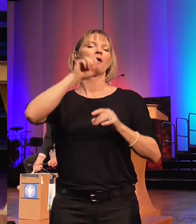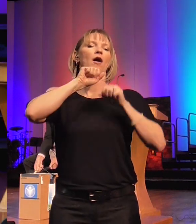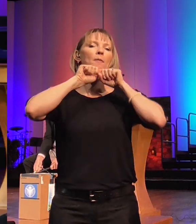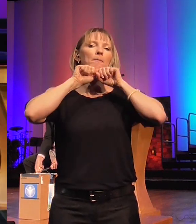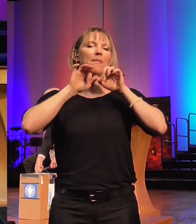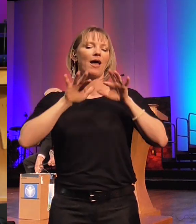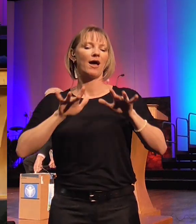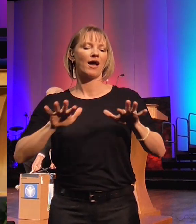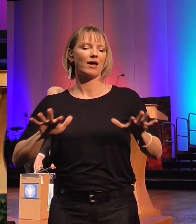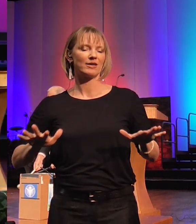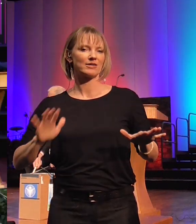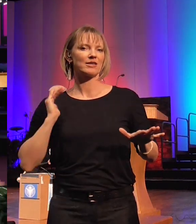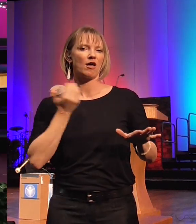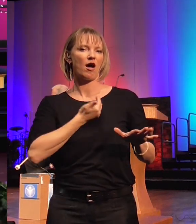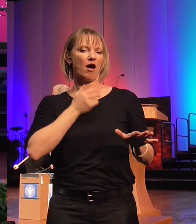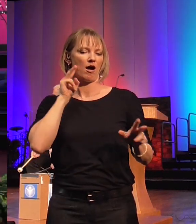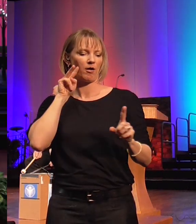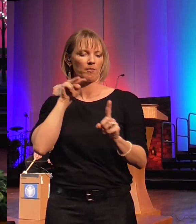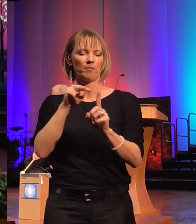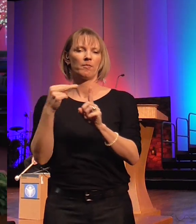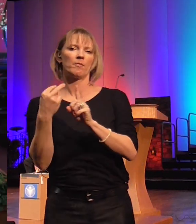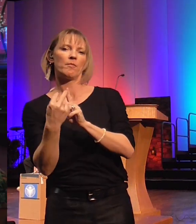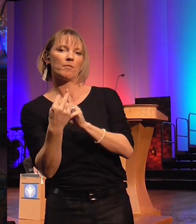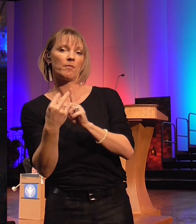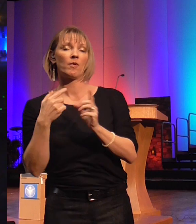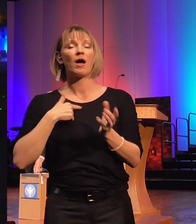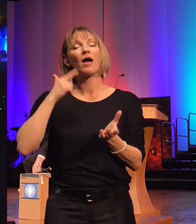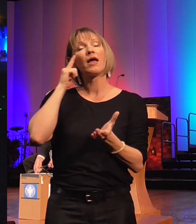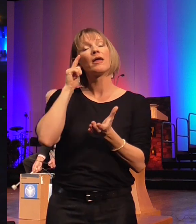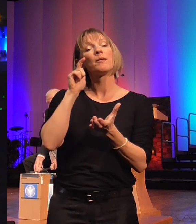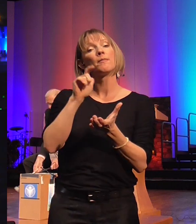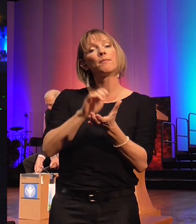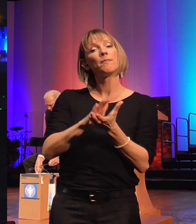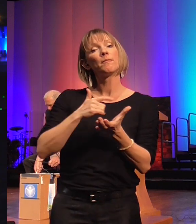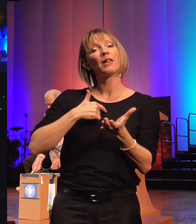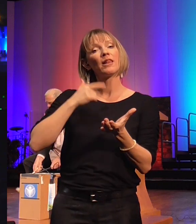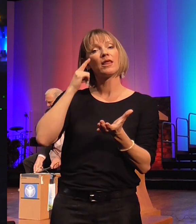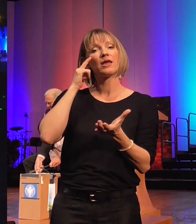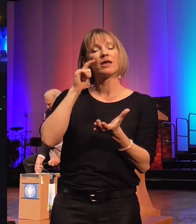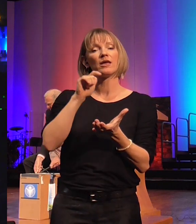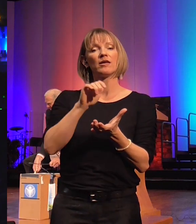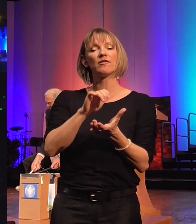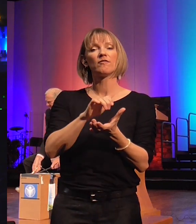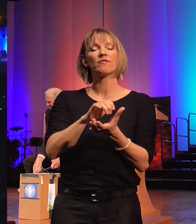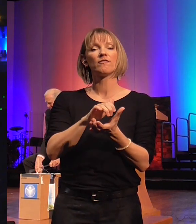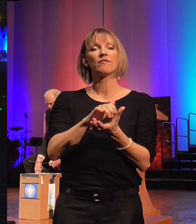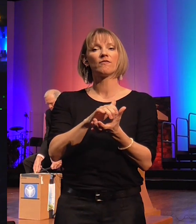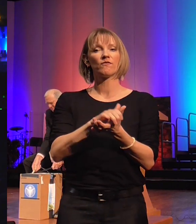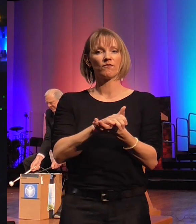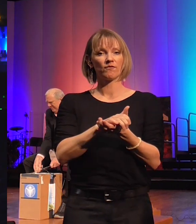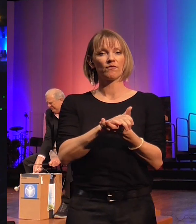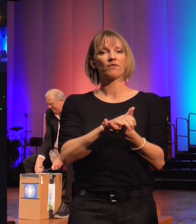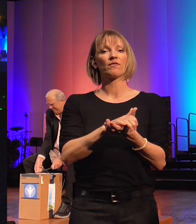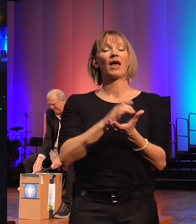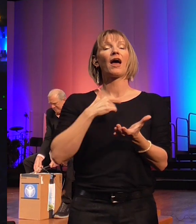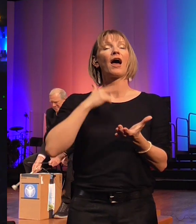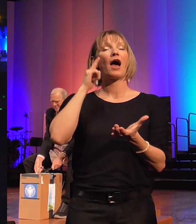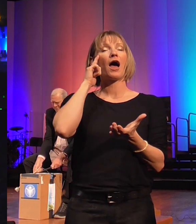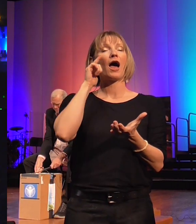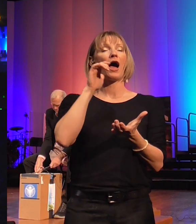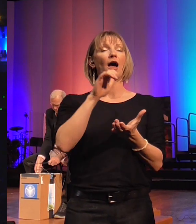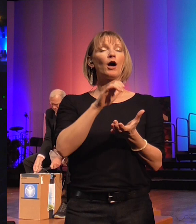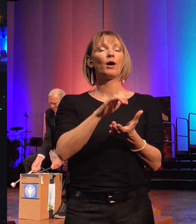I believe, what I believe, what